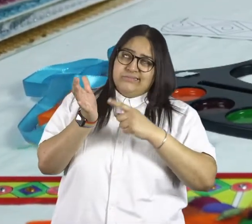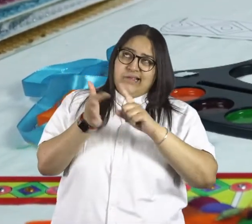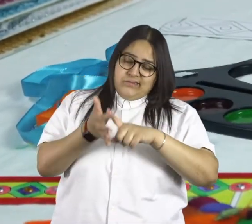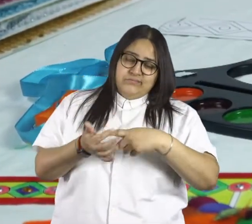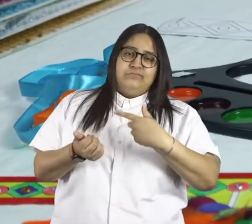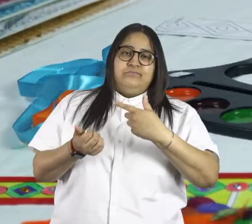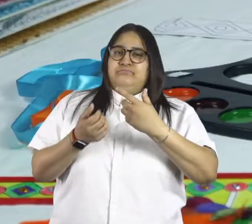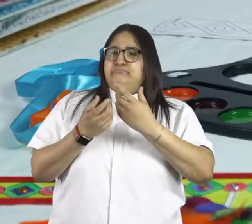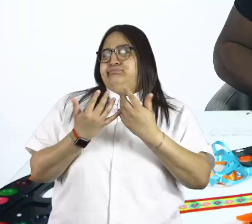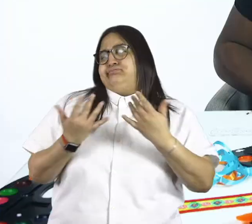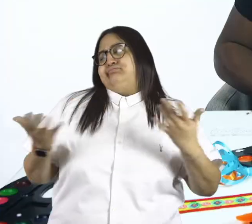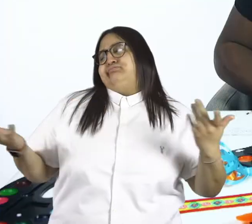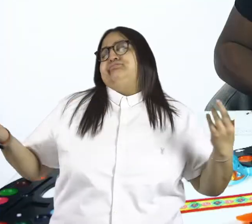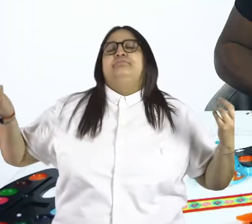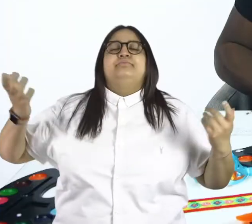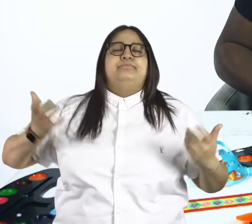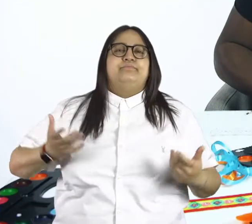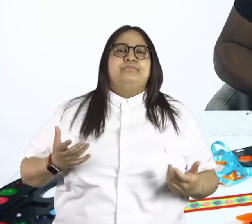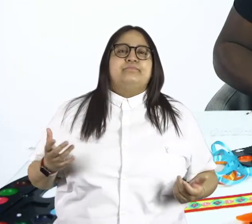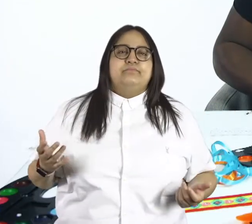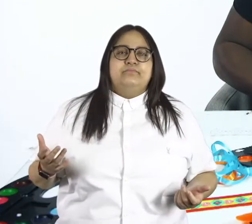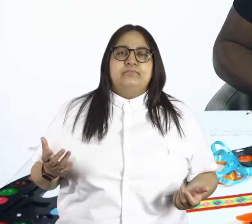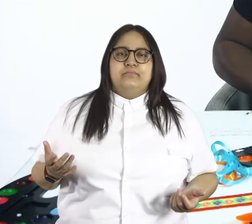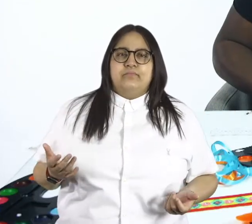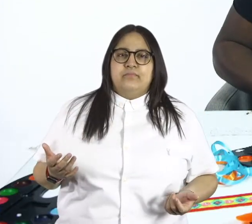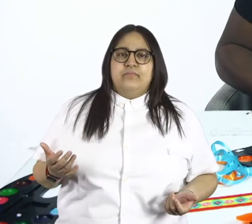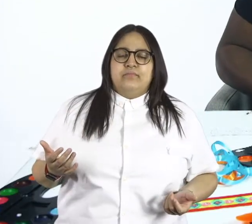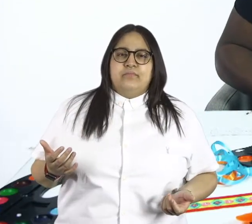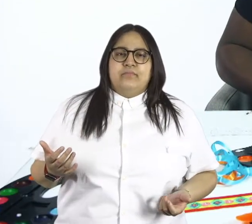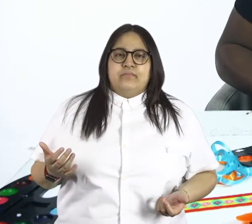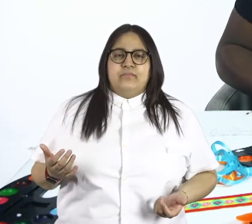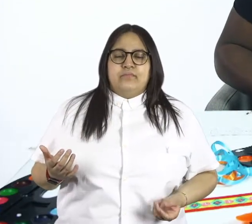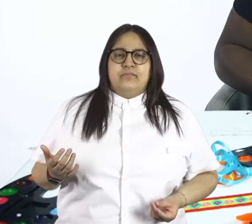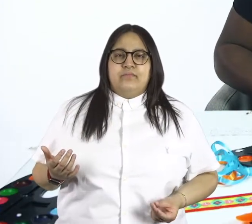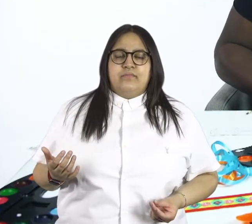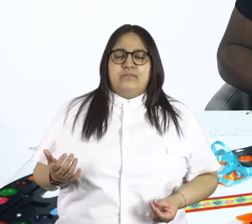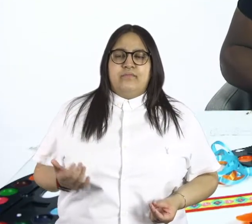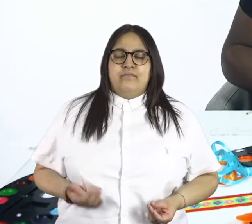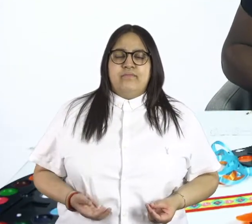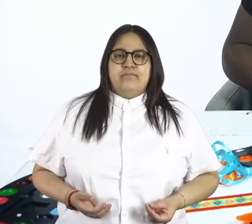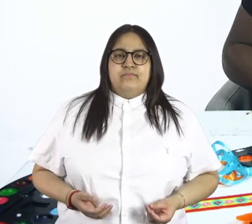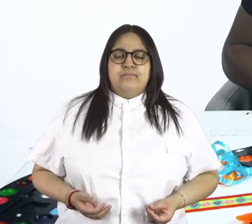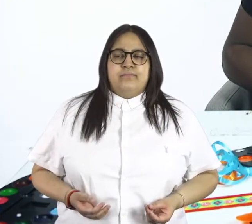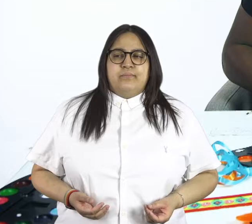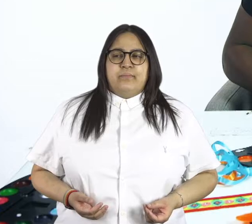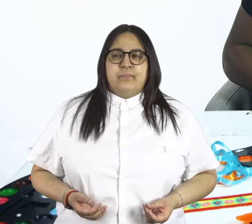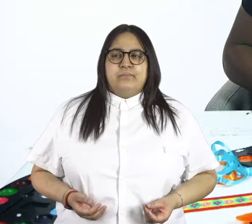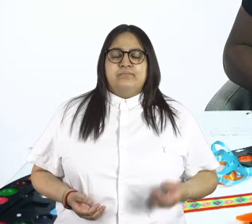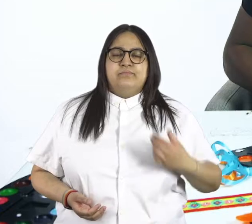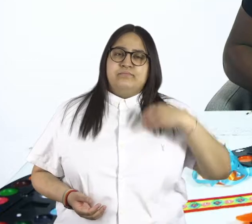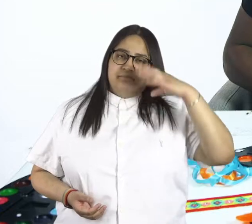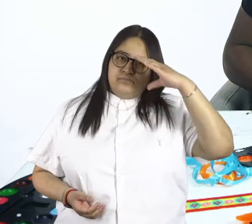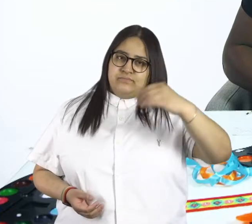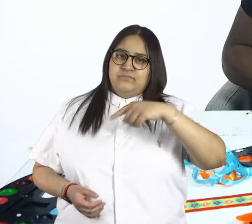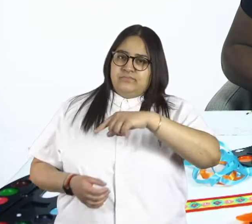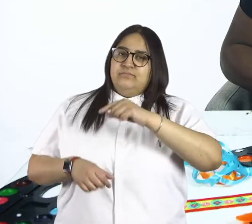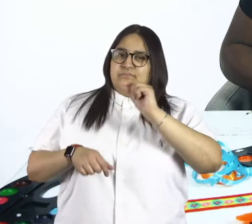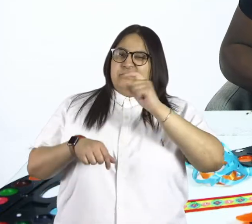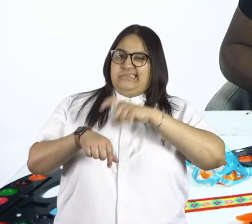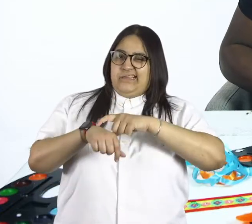So like I said at the beginning of this video, this is a longer process because it's paint and you're working with kind